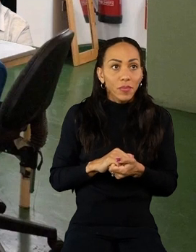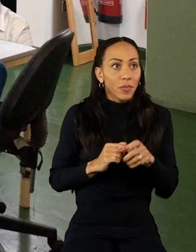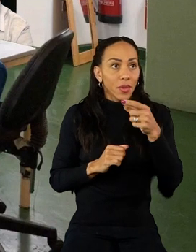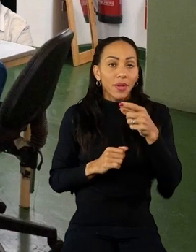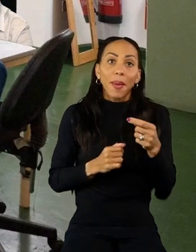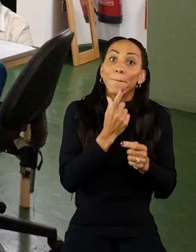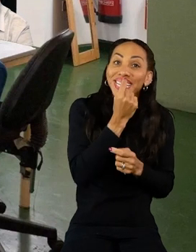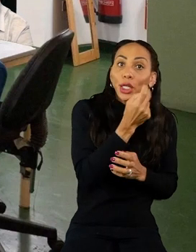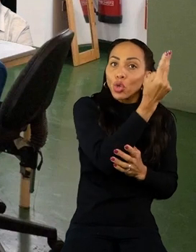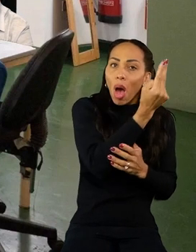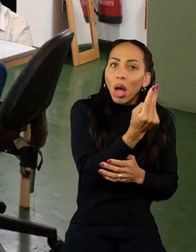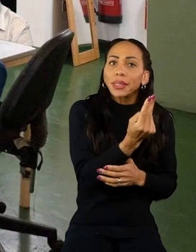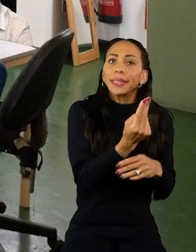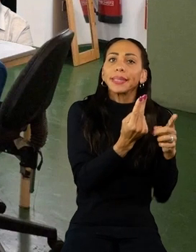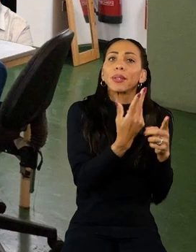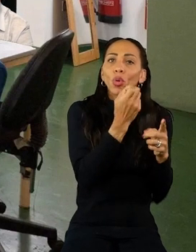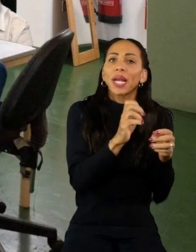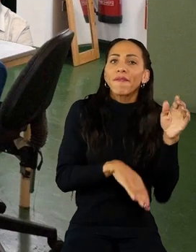and to do it in a way that is really